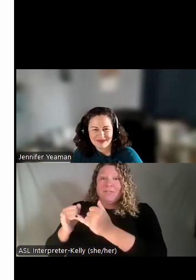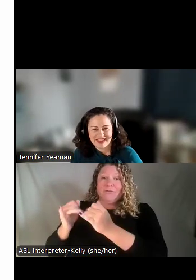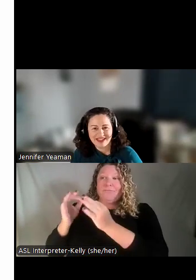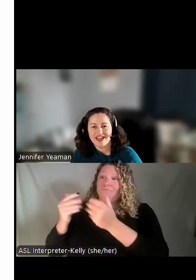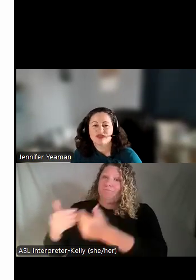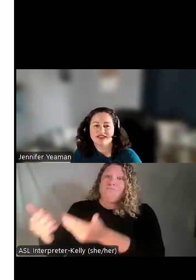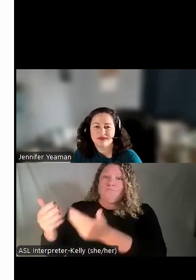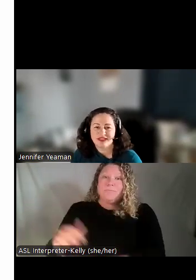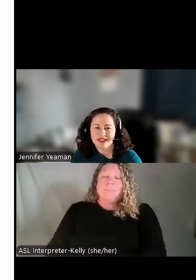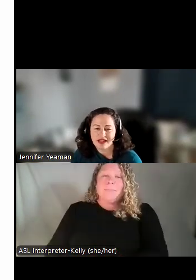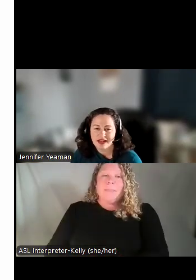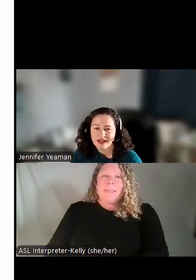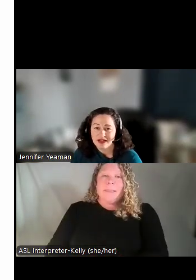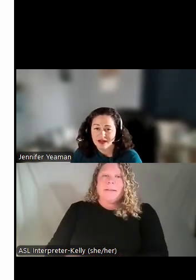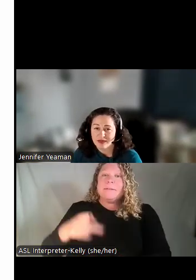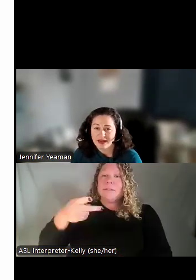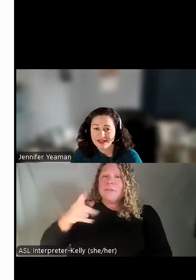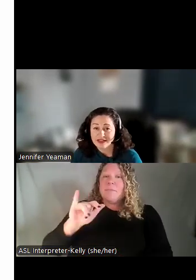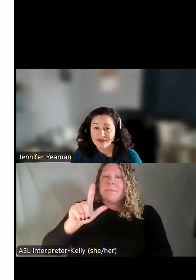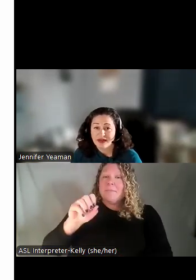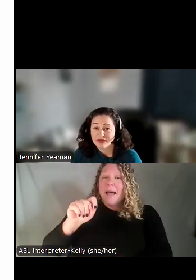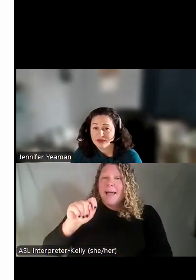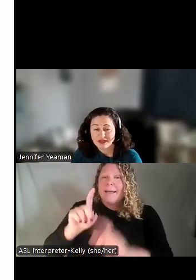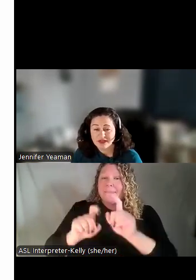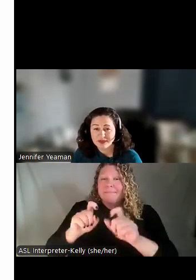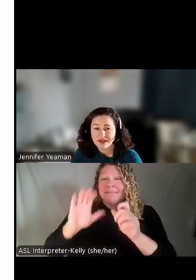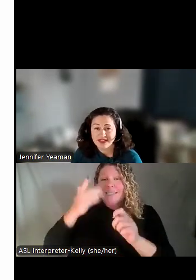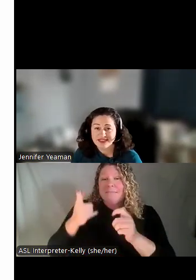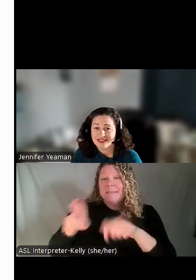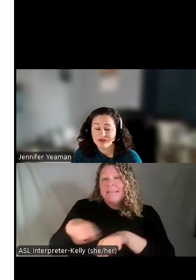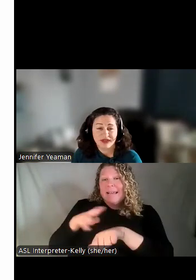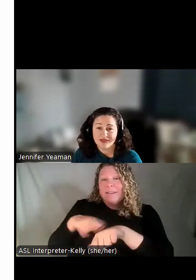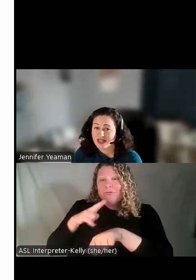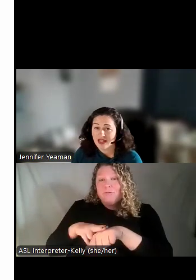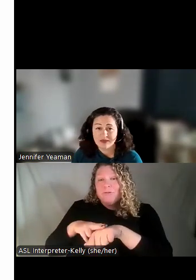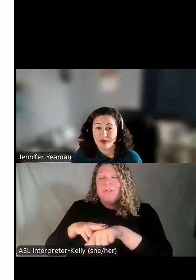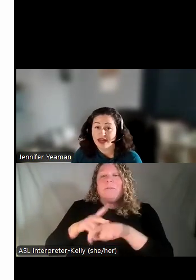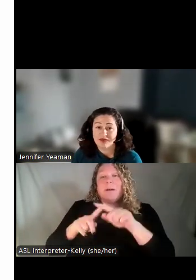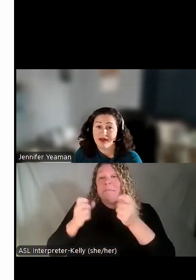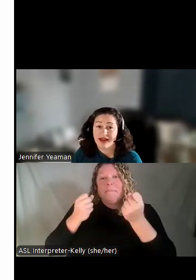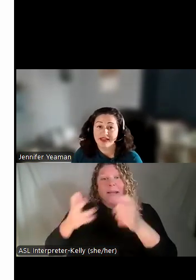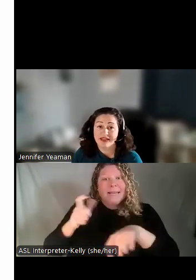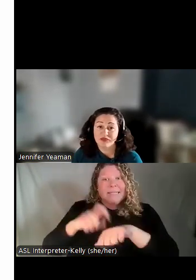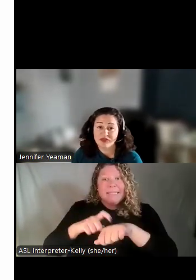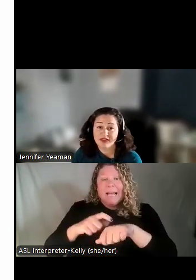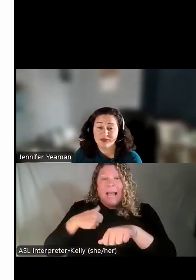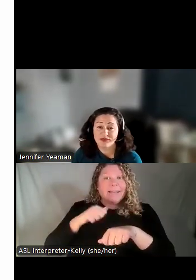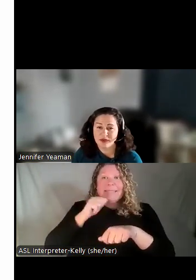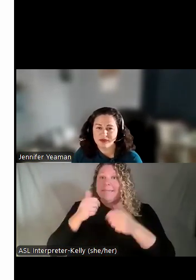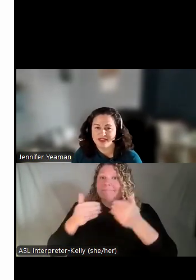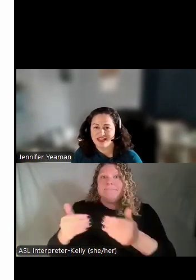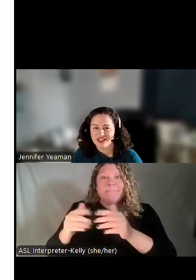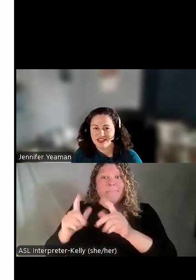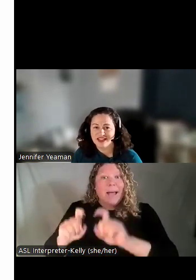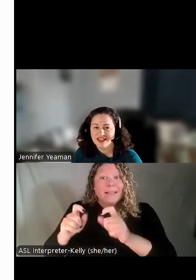piloting may seem like a natural step to take, but I can tell you from my personal experience, there were plenty of times where I didn't pilot the improvements